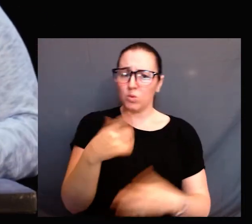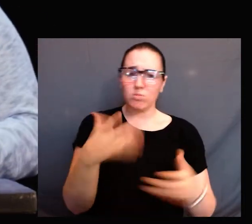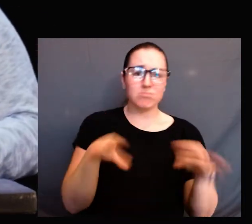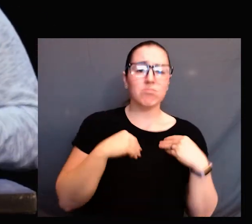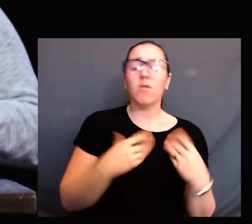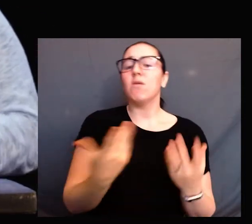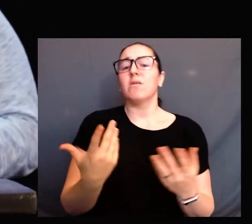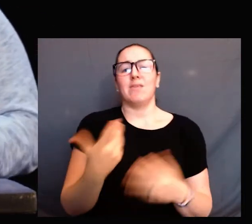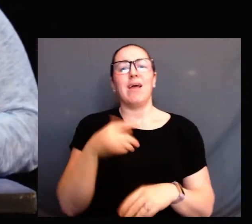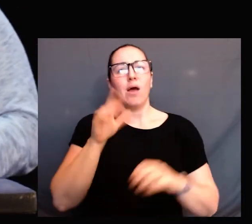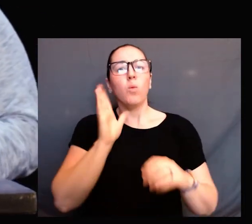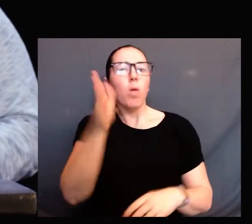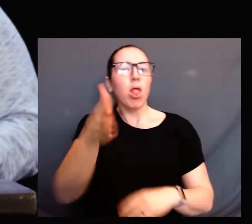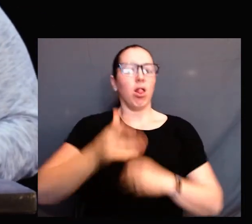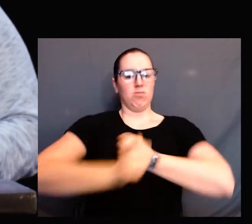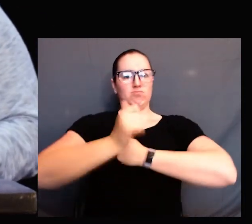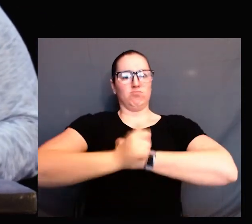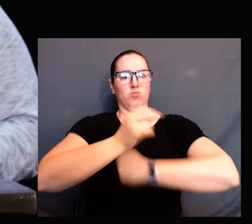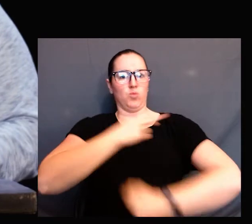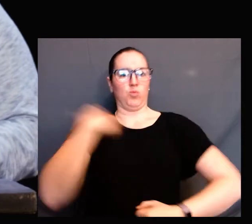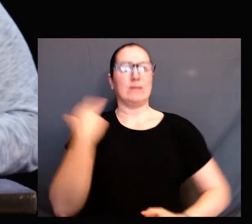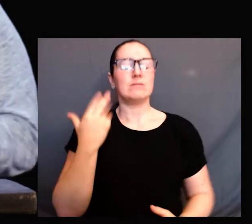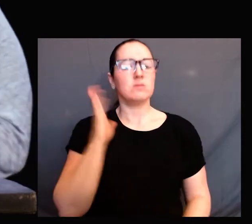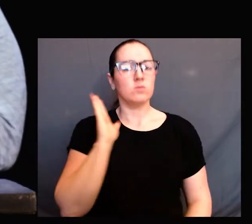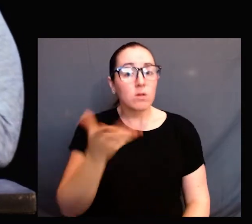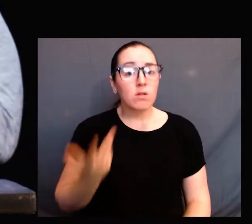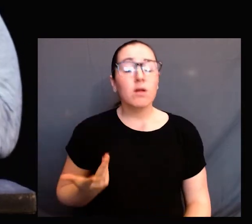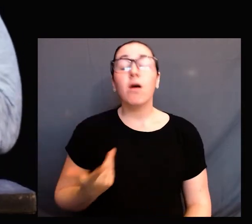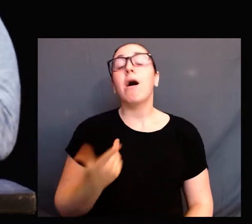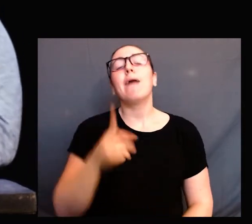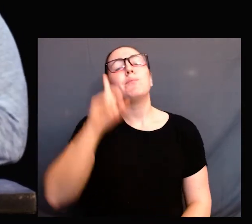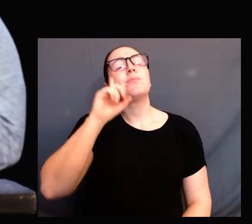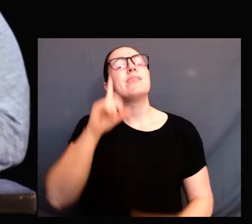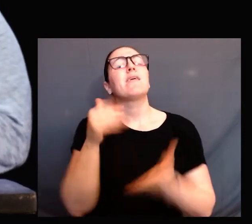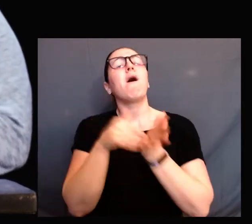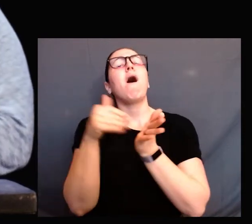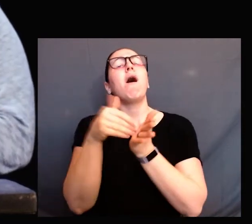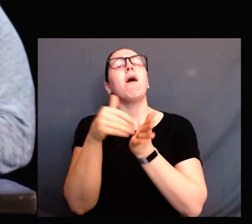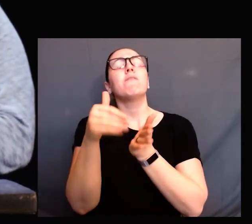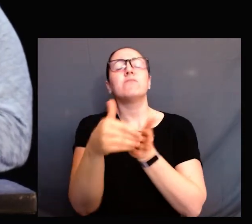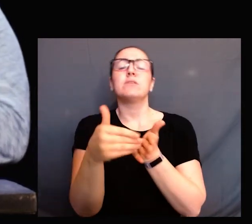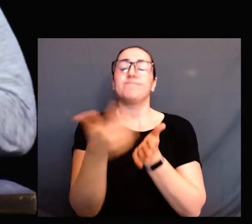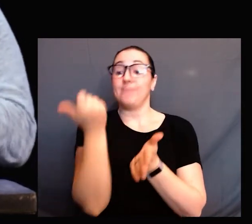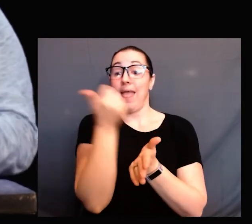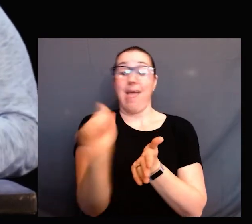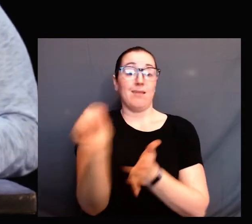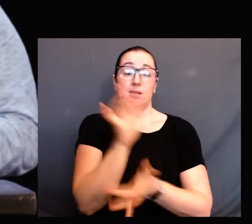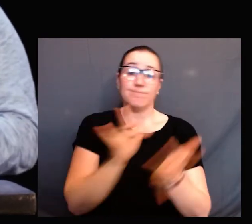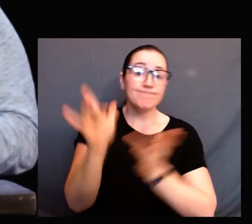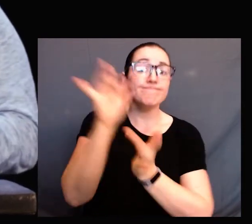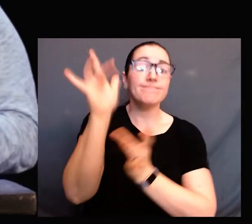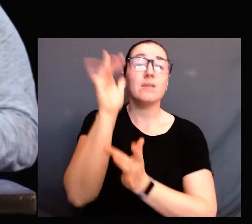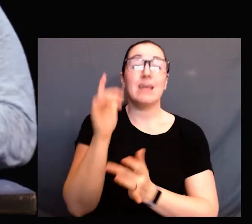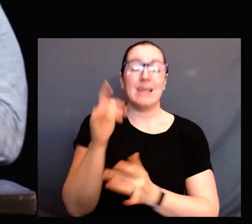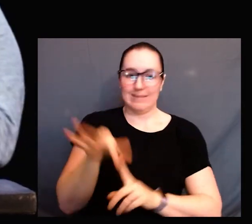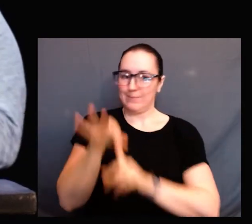life has hazards along the way. And one thing I think often in any road trip, especially the one